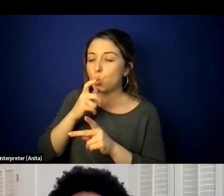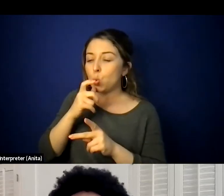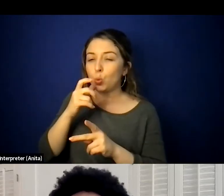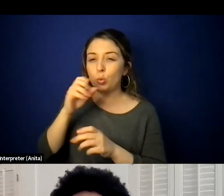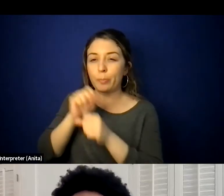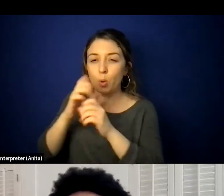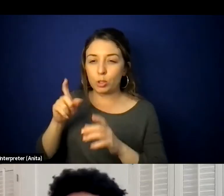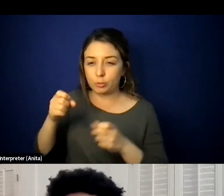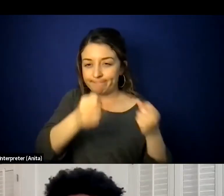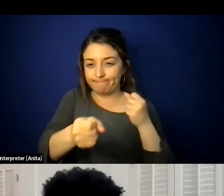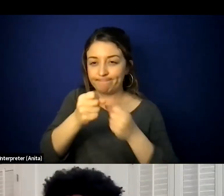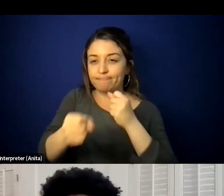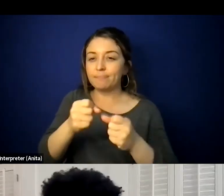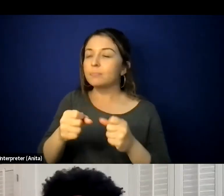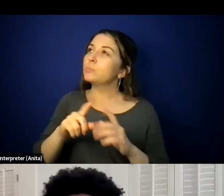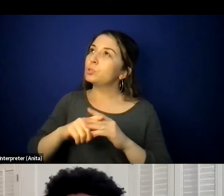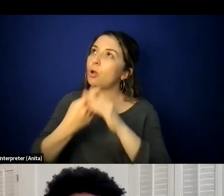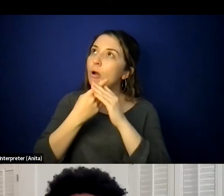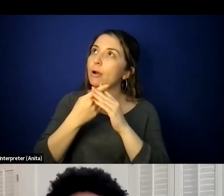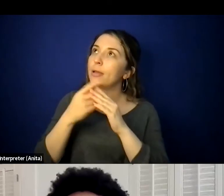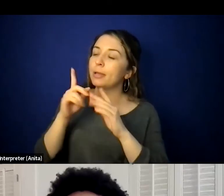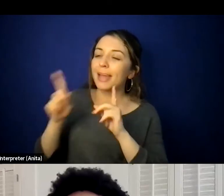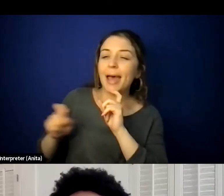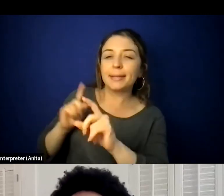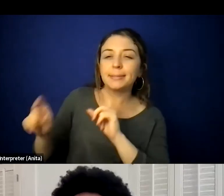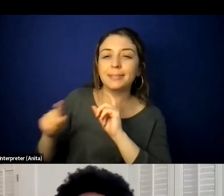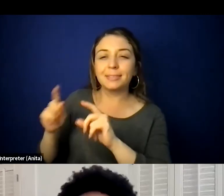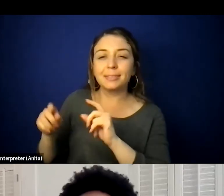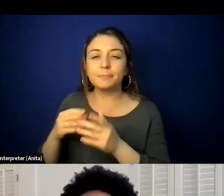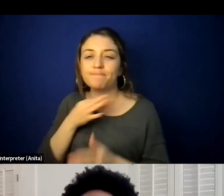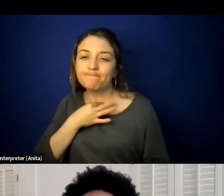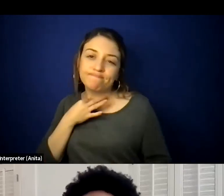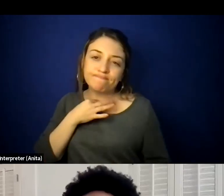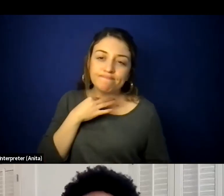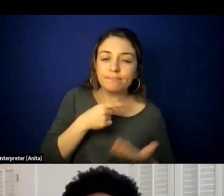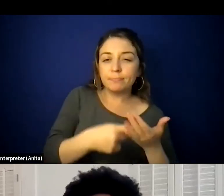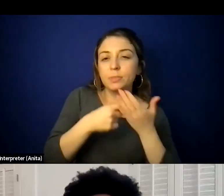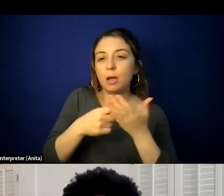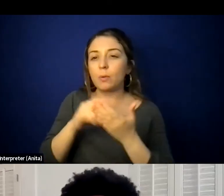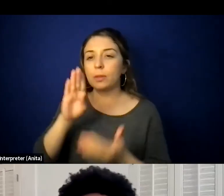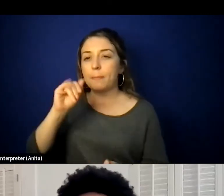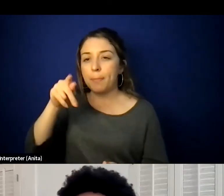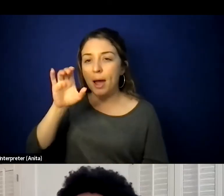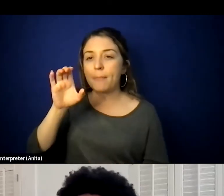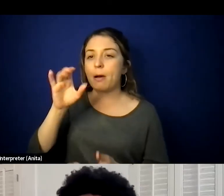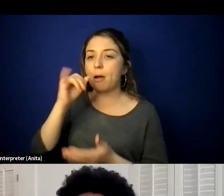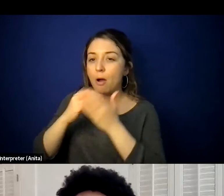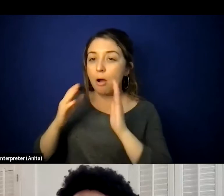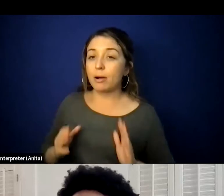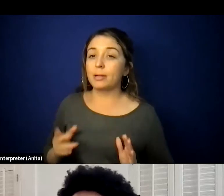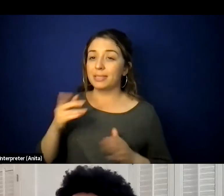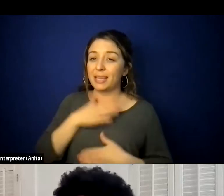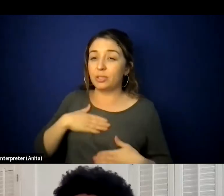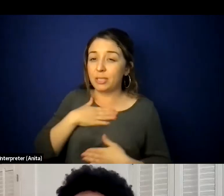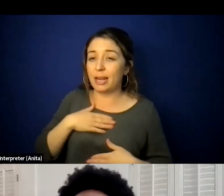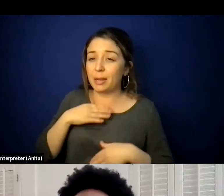started asking questions, much like you're doing, Sandy, and talking to BIPOC artists in the entertainment industry